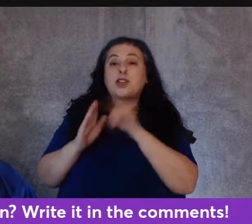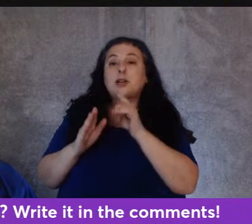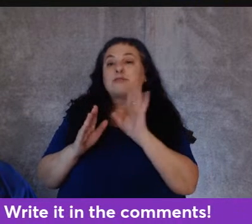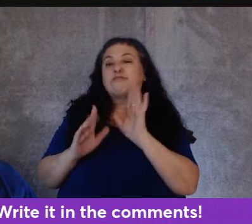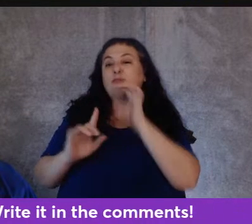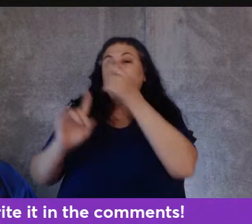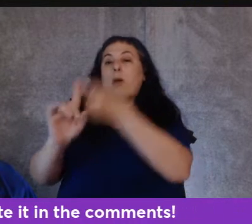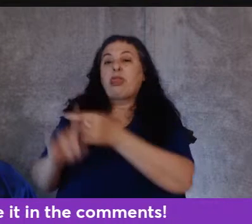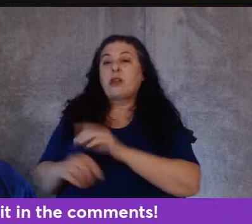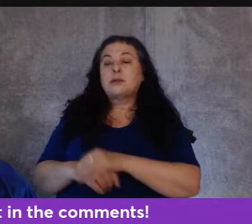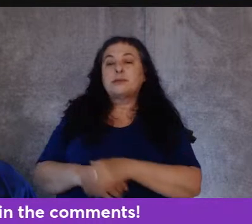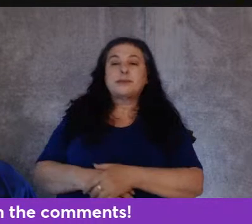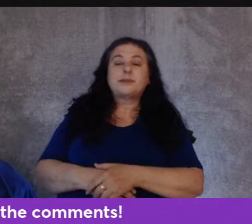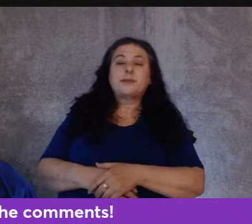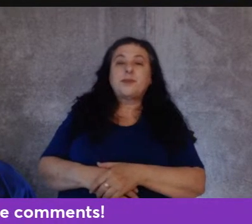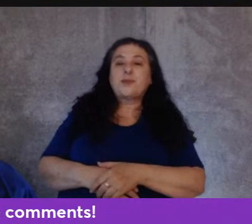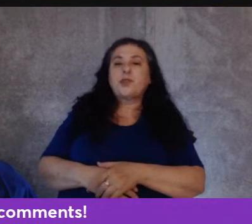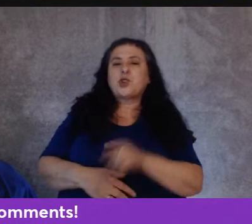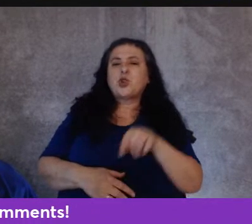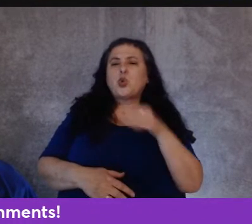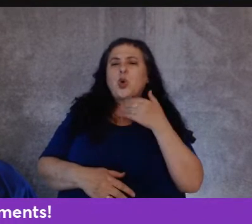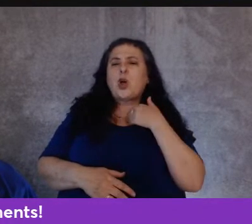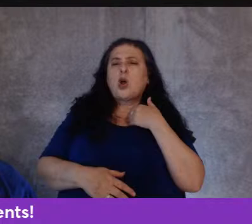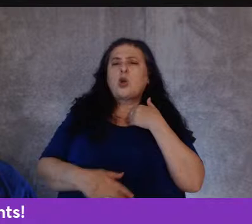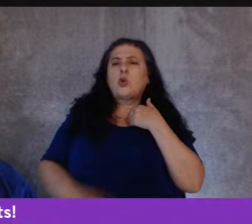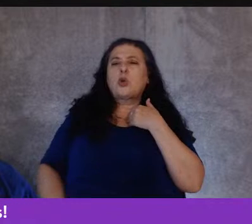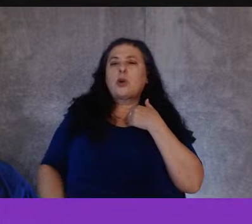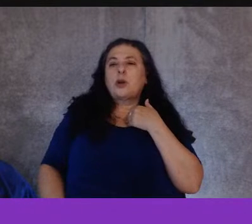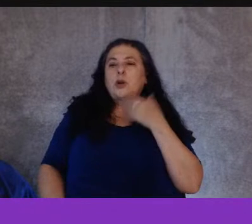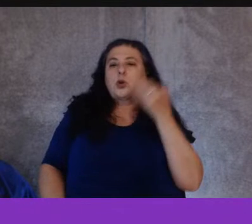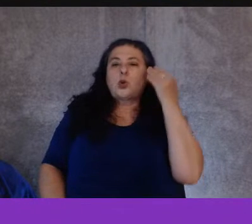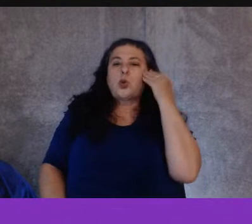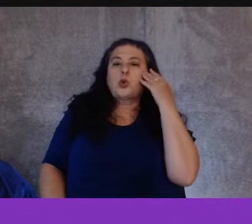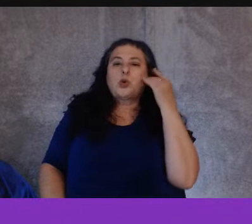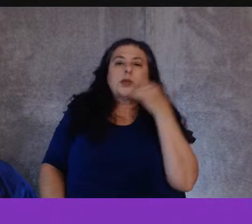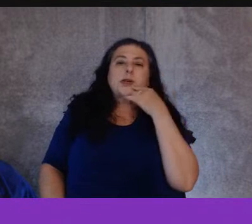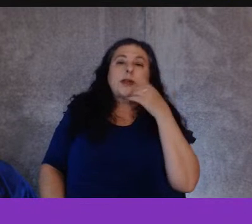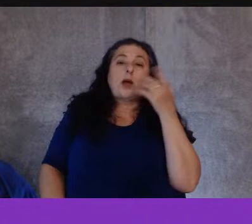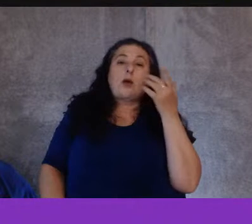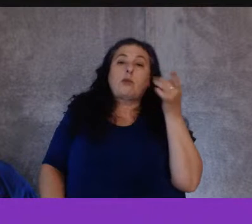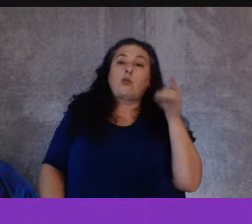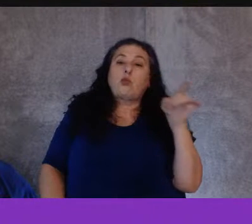month or so. So do you have, I know you said that they were pretty prevalent,